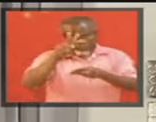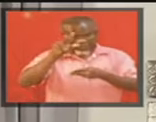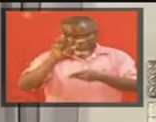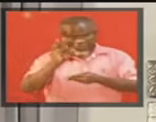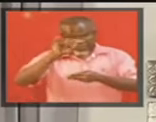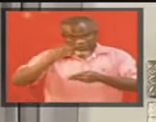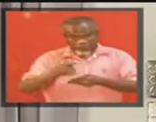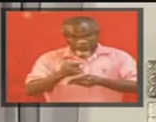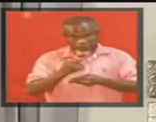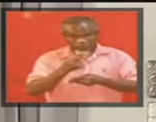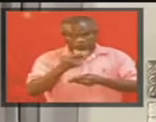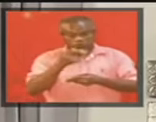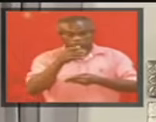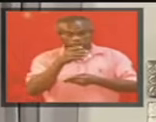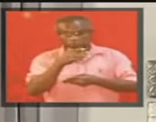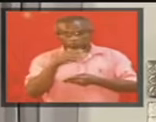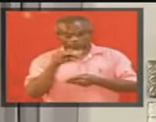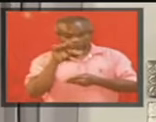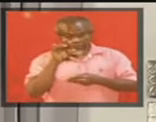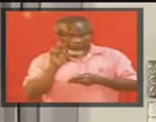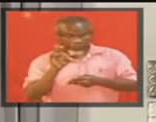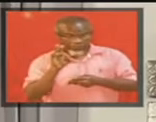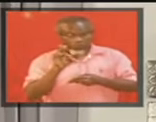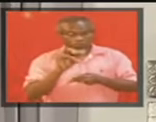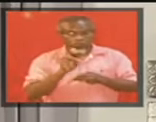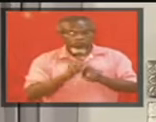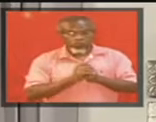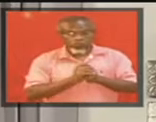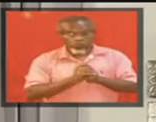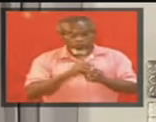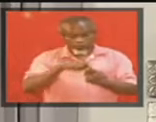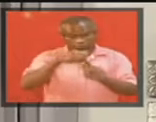29,707. Total number of unique patient tests completed,